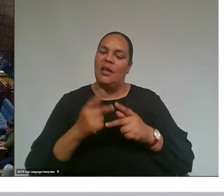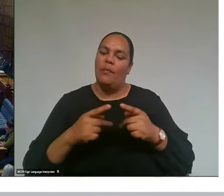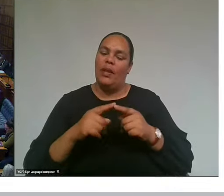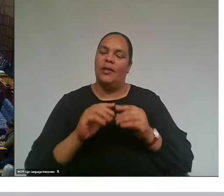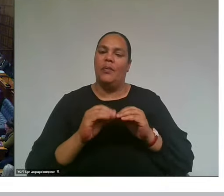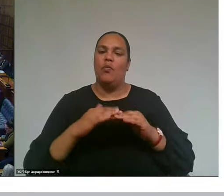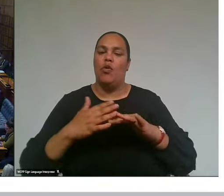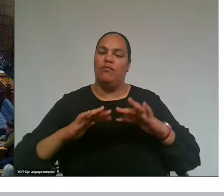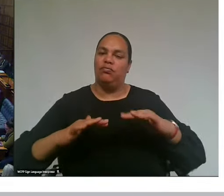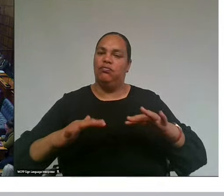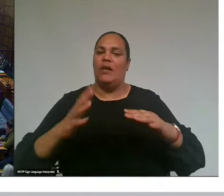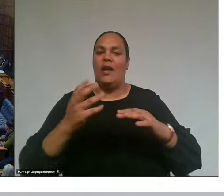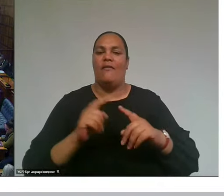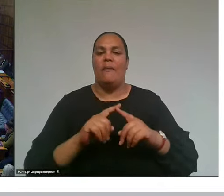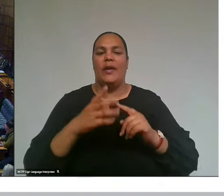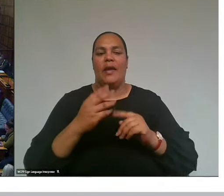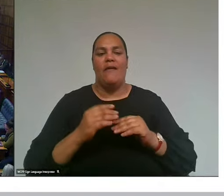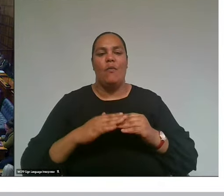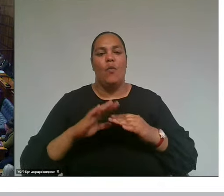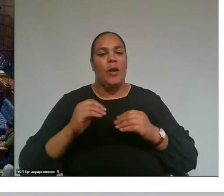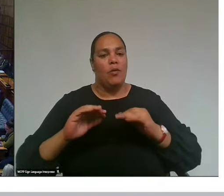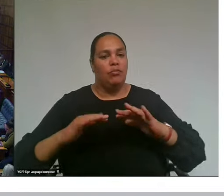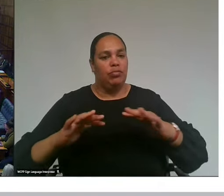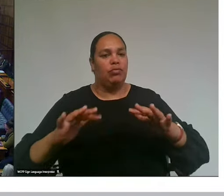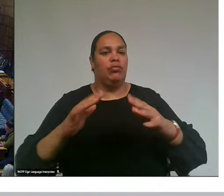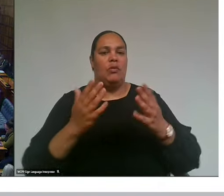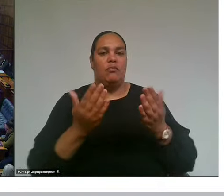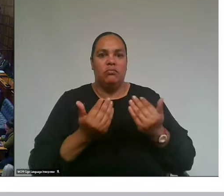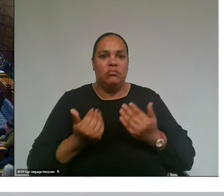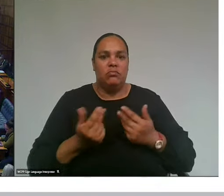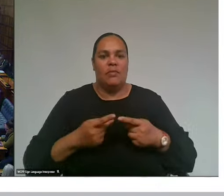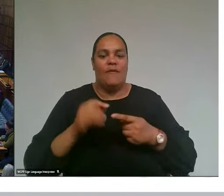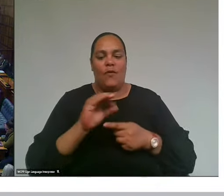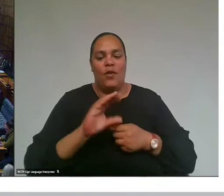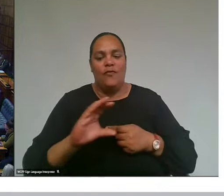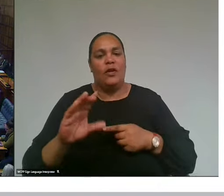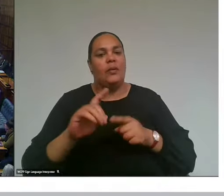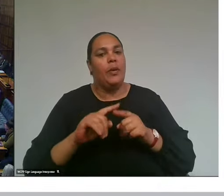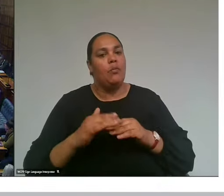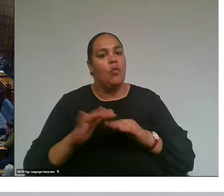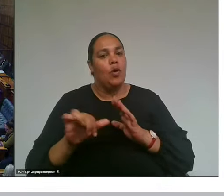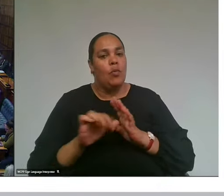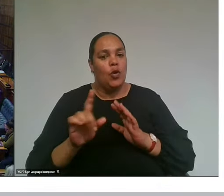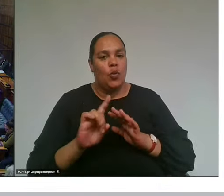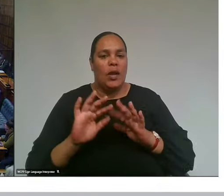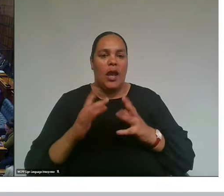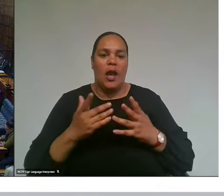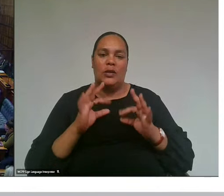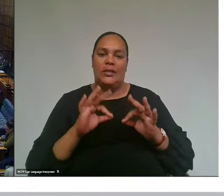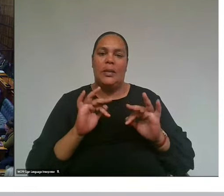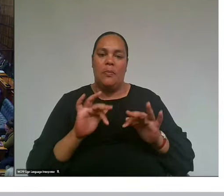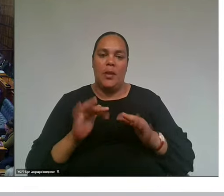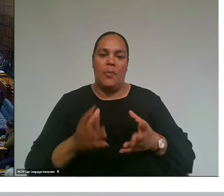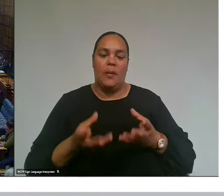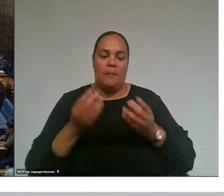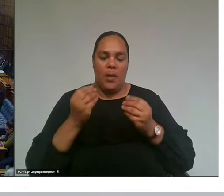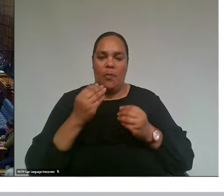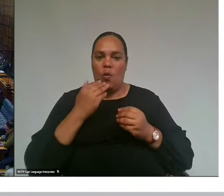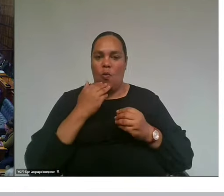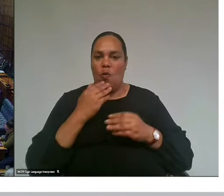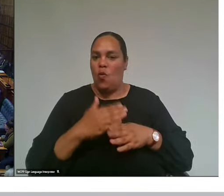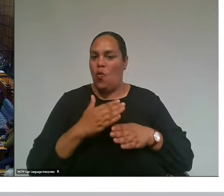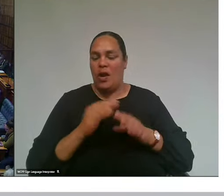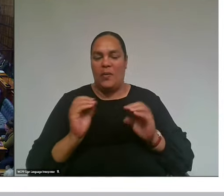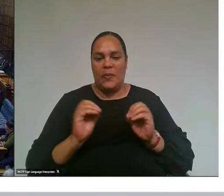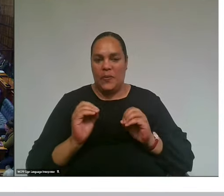vibrant but I think there's two parts to making it more vibrant making it an attraction for investment but more importantly also is how do you get people who are who are unemployed in